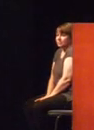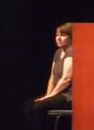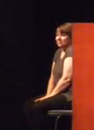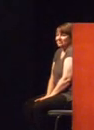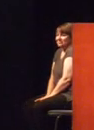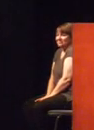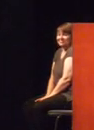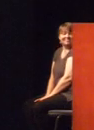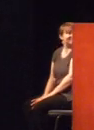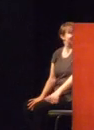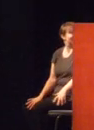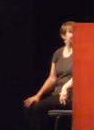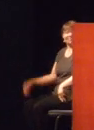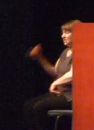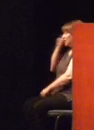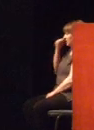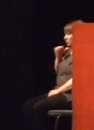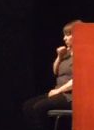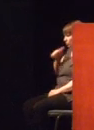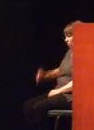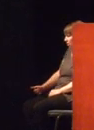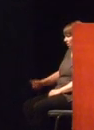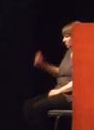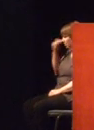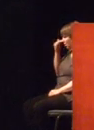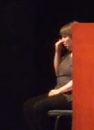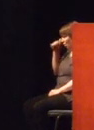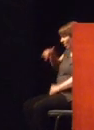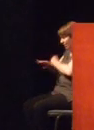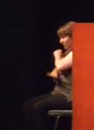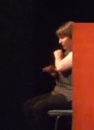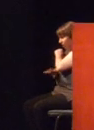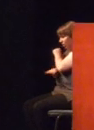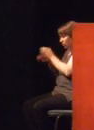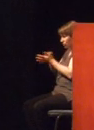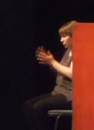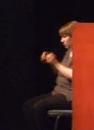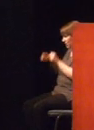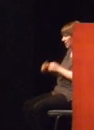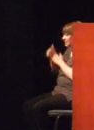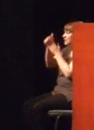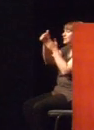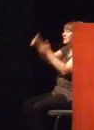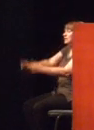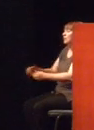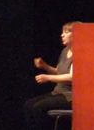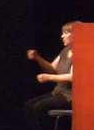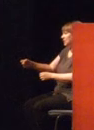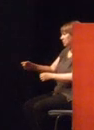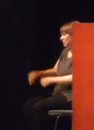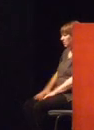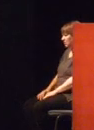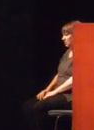If you weren't aware, this fall, we have a new tool online so students can do some self-guided placement to try